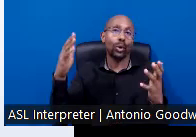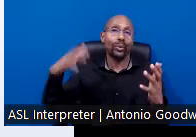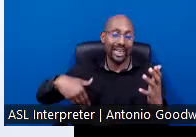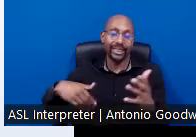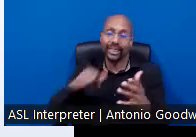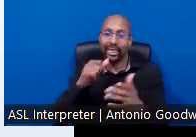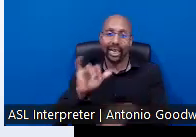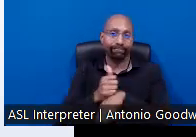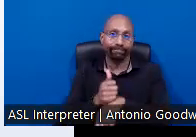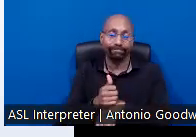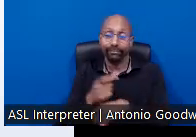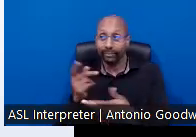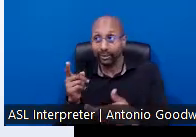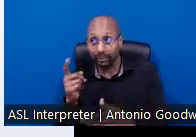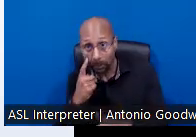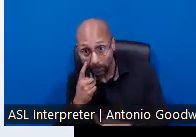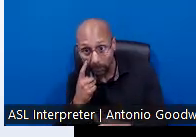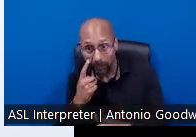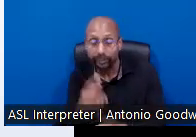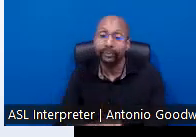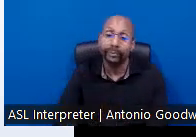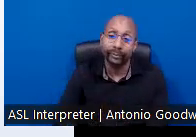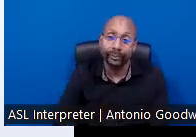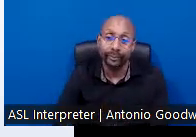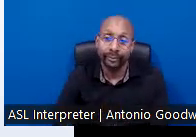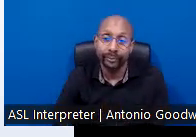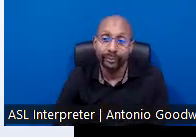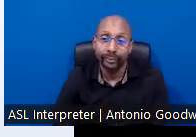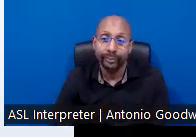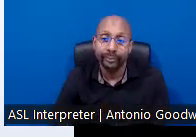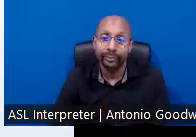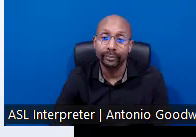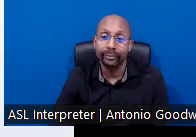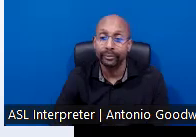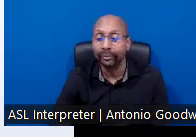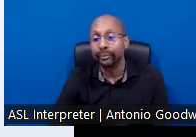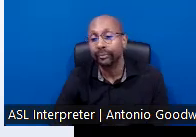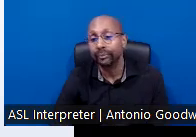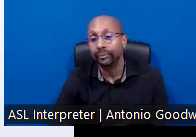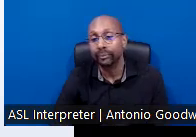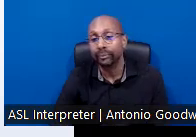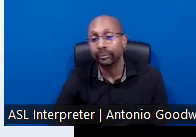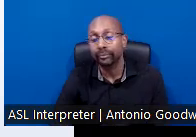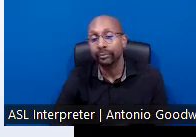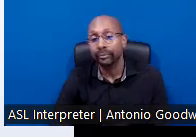medications, one of them being Paxlovid. So unfortunately, we don't have too many answers around